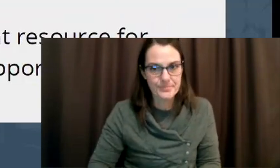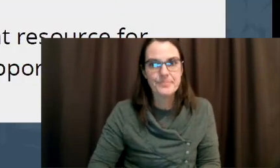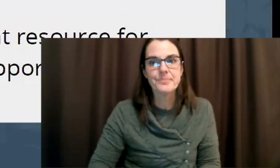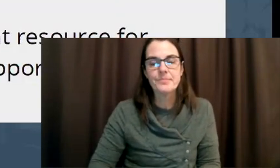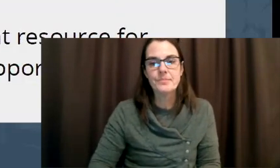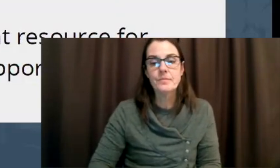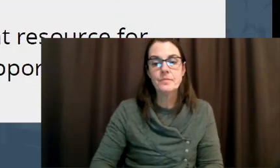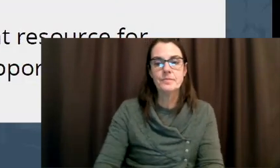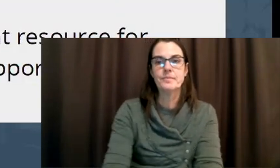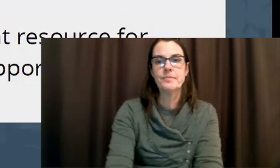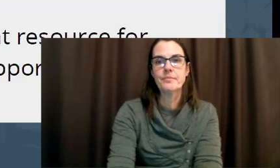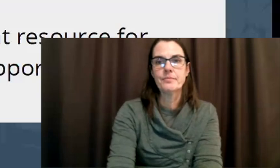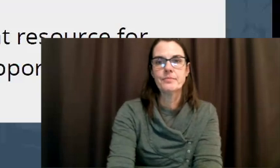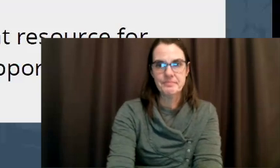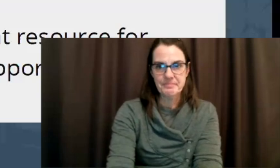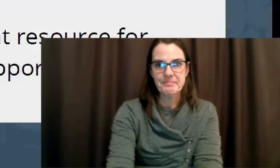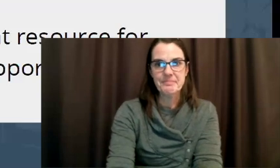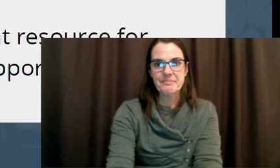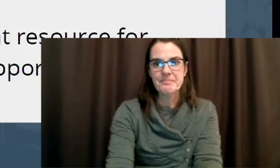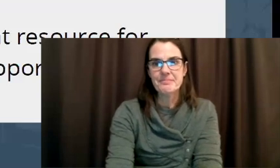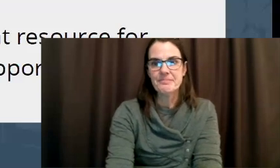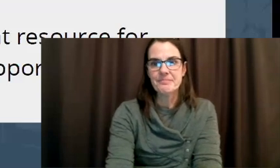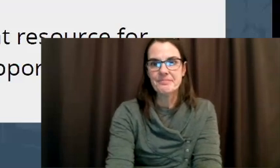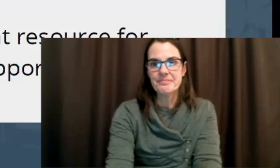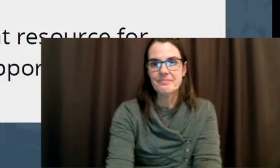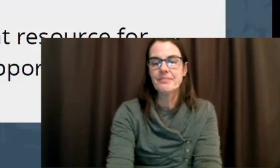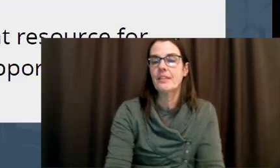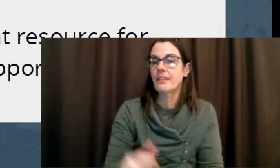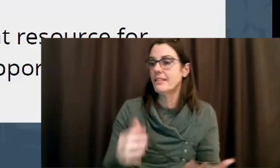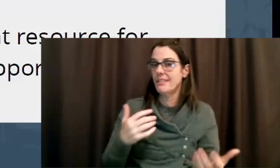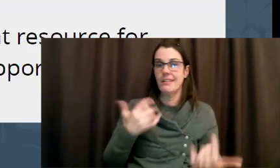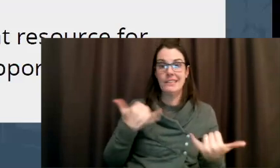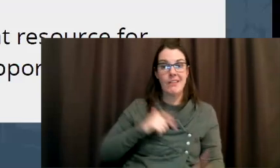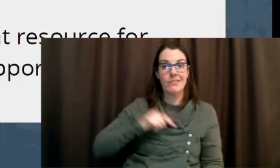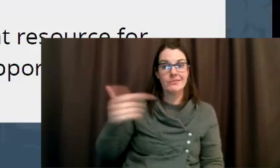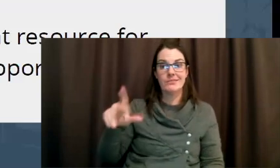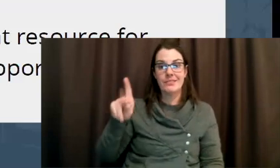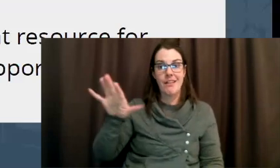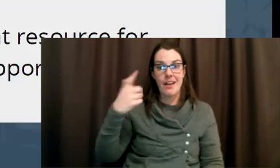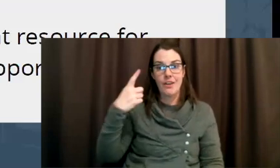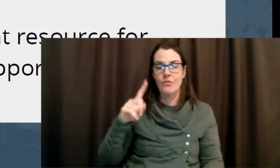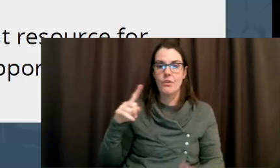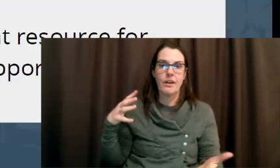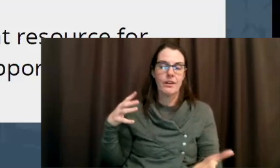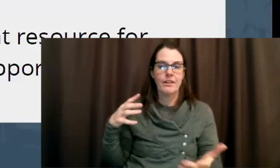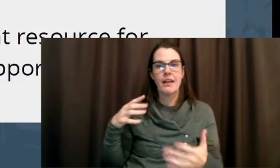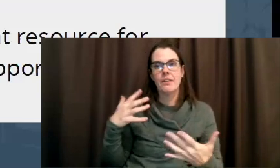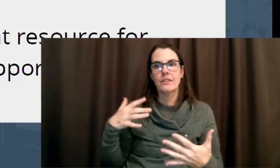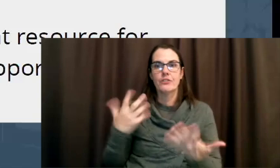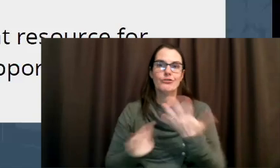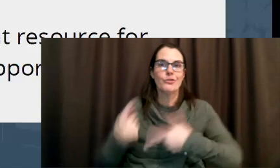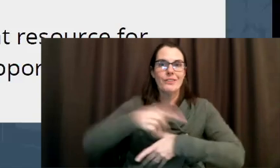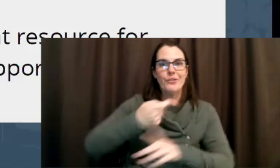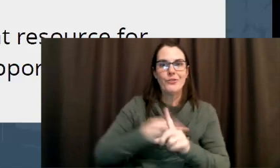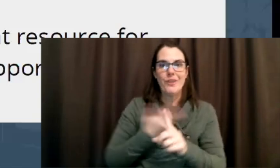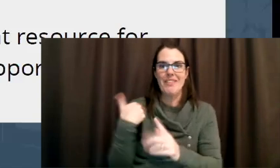And then I'm going to pass it to Kyle to give a refresher from last session. Yeah, thanks, Libby. Hi, everybody. My